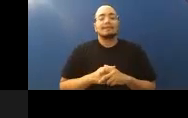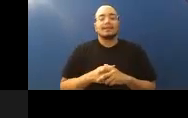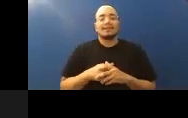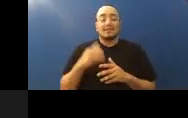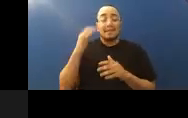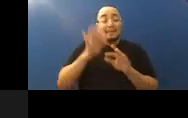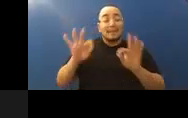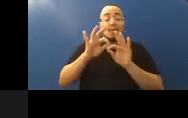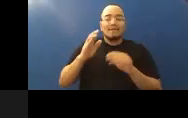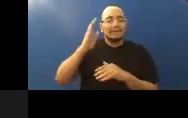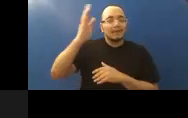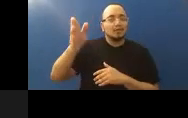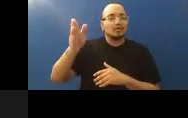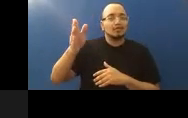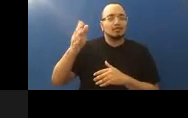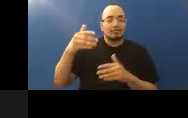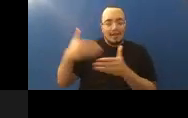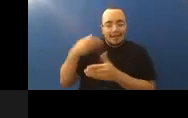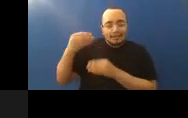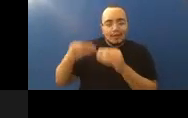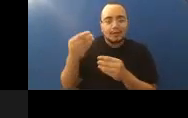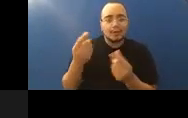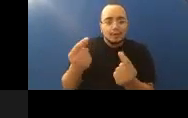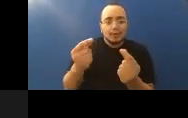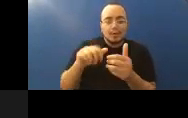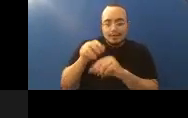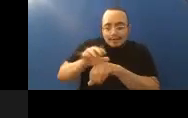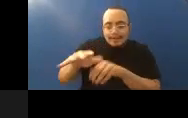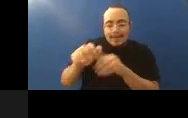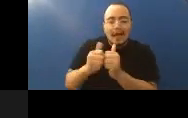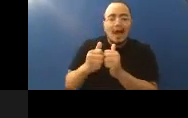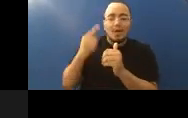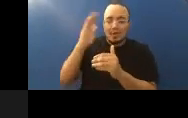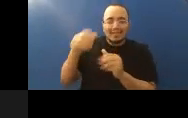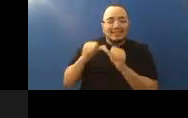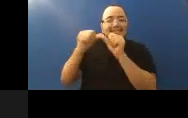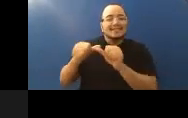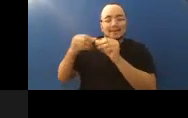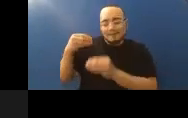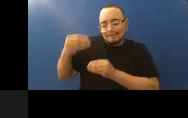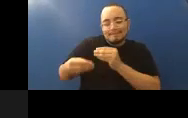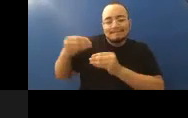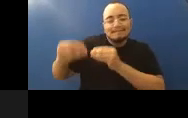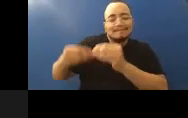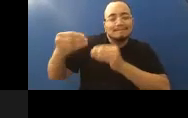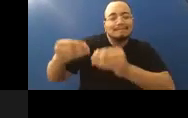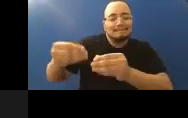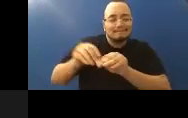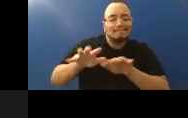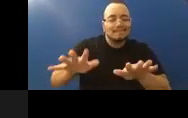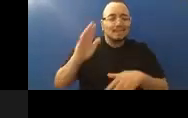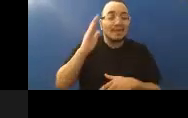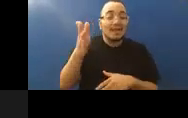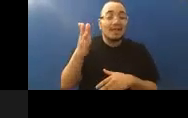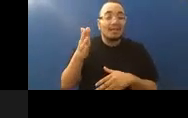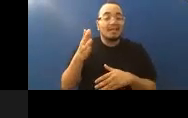it's always like, what do we teach these young men so that they can teach the next group of young men, and this, you know, we can kind of like blossom in that